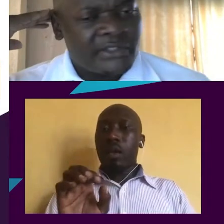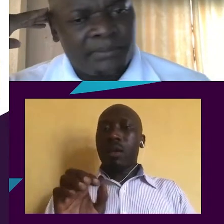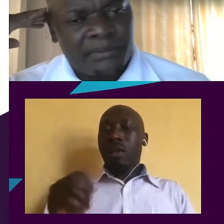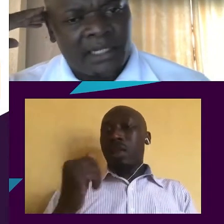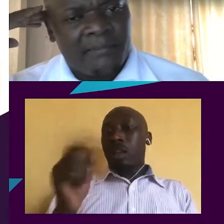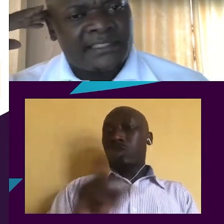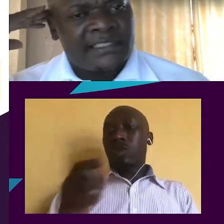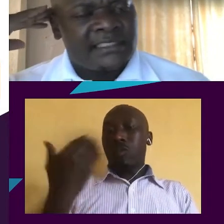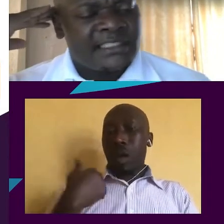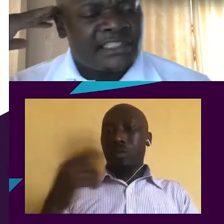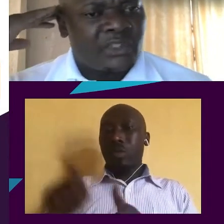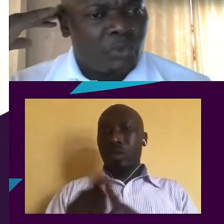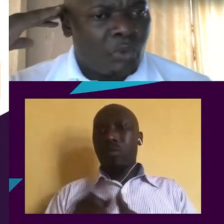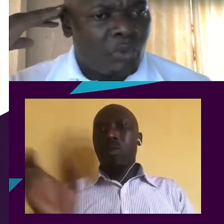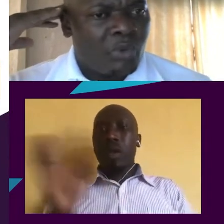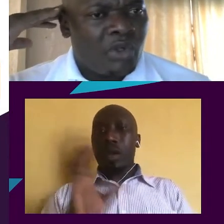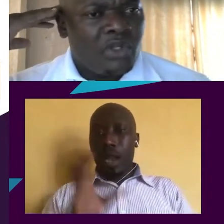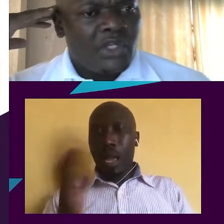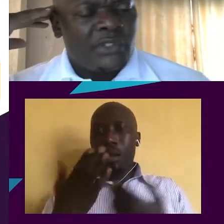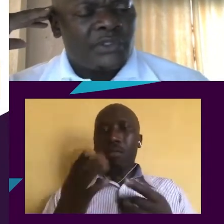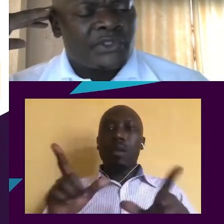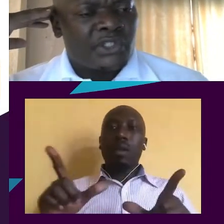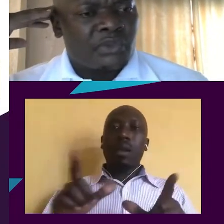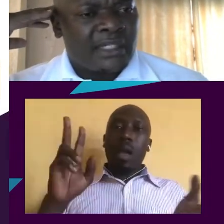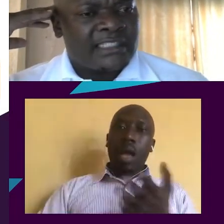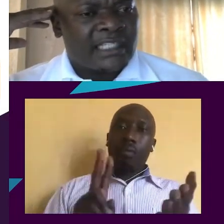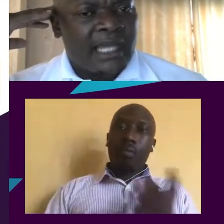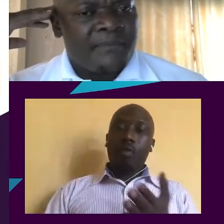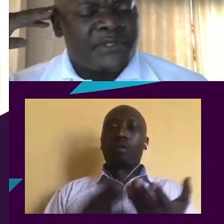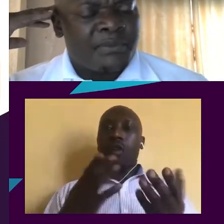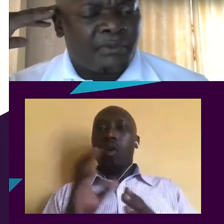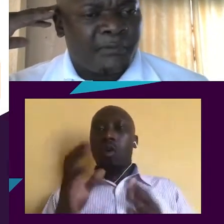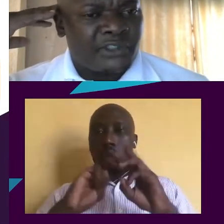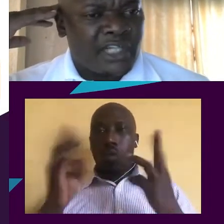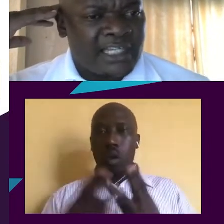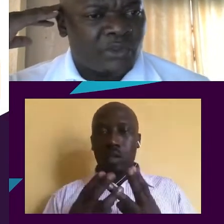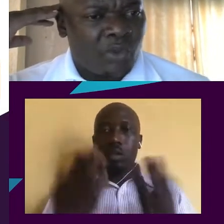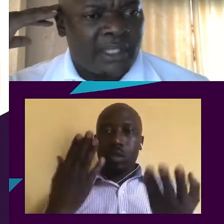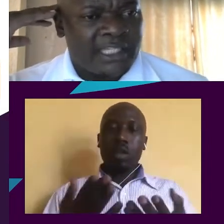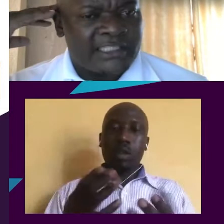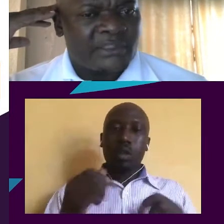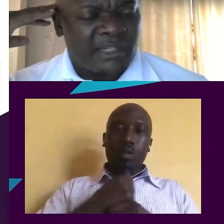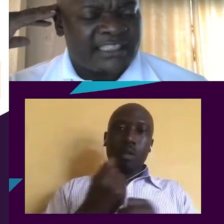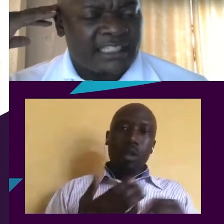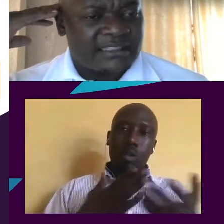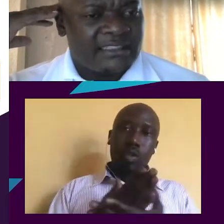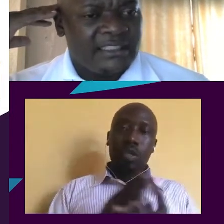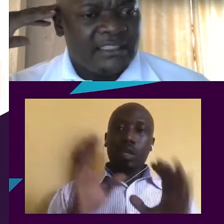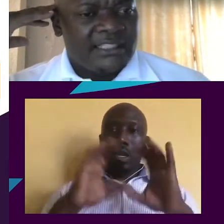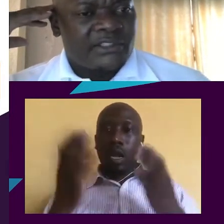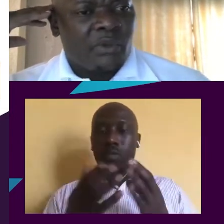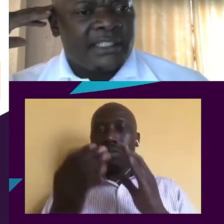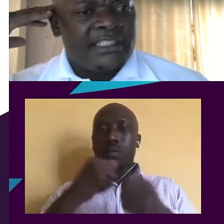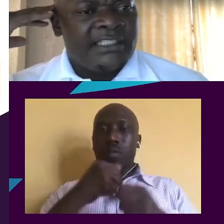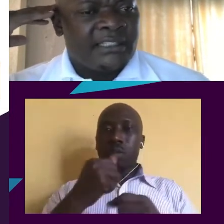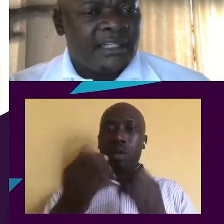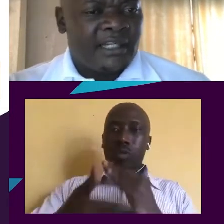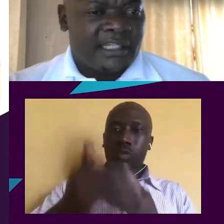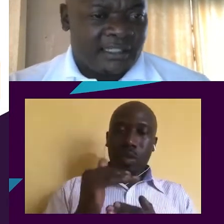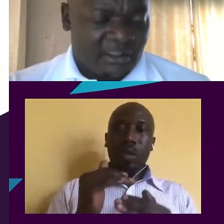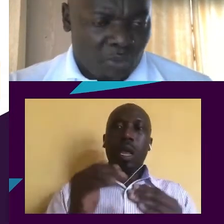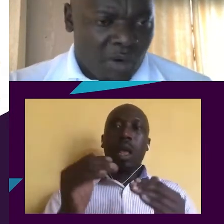licensing workshop. Club licensing is a tool used to ensure that clubs professionalize or get structures. So we